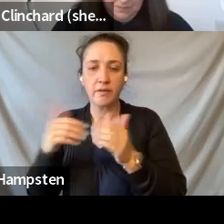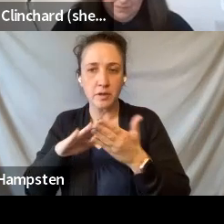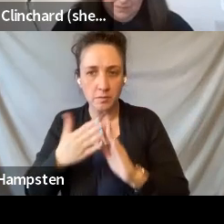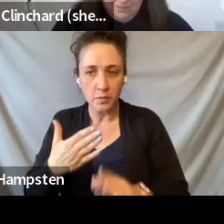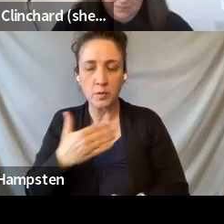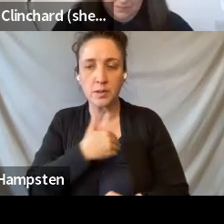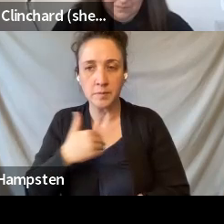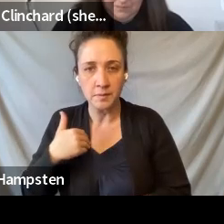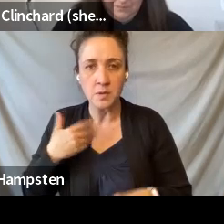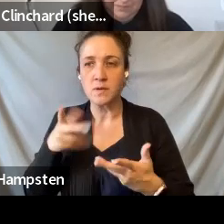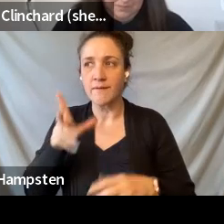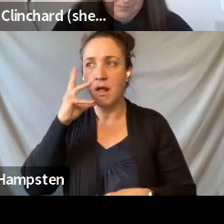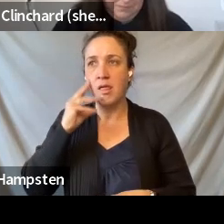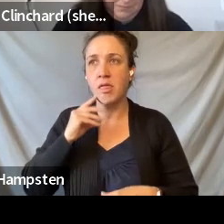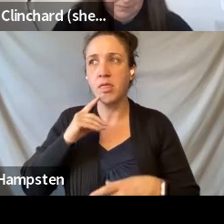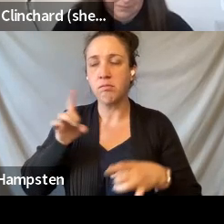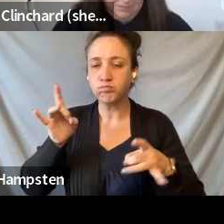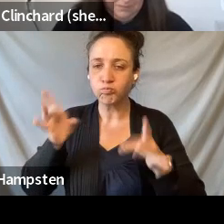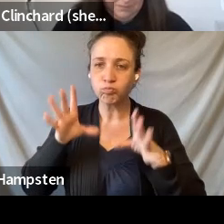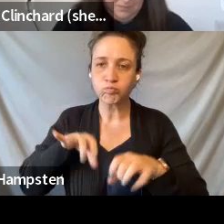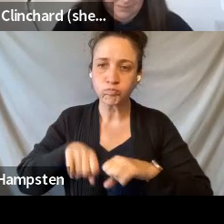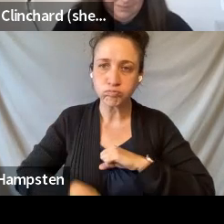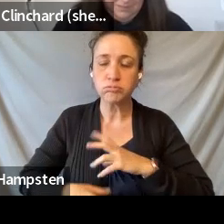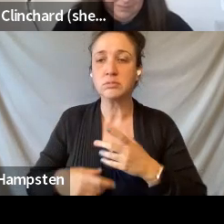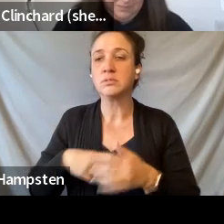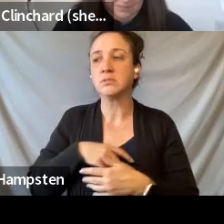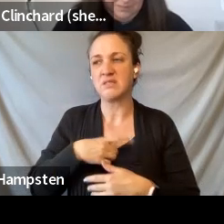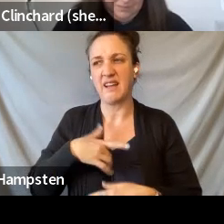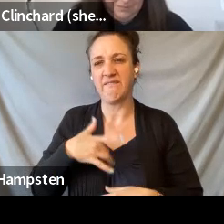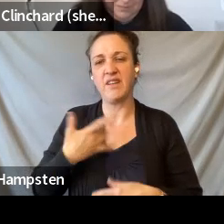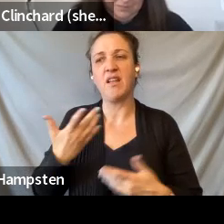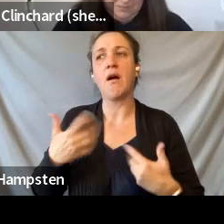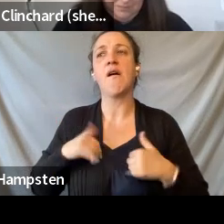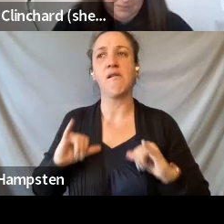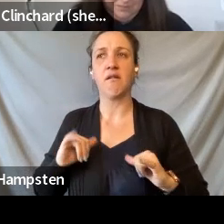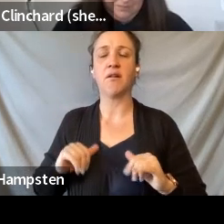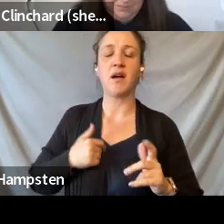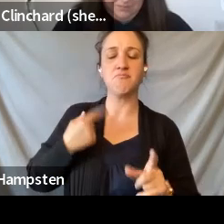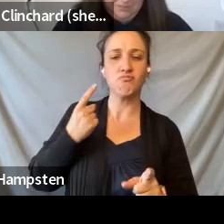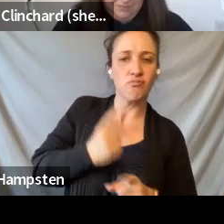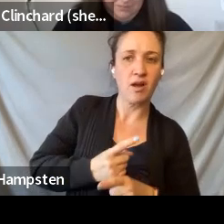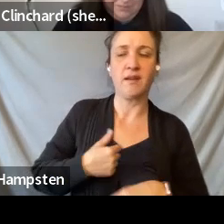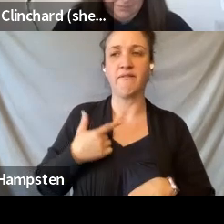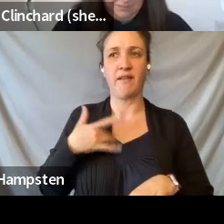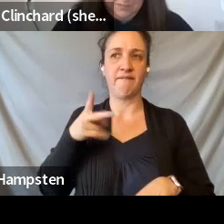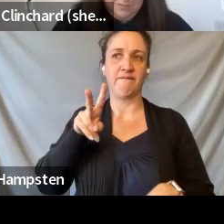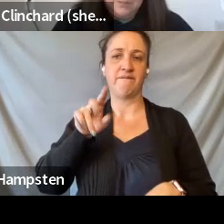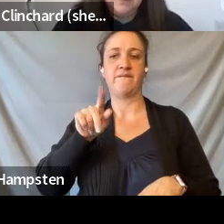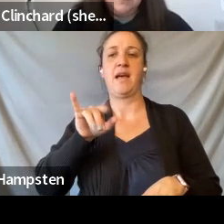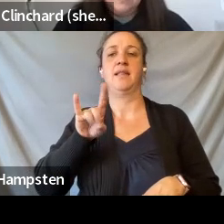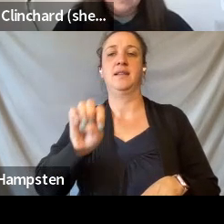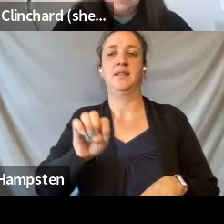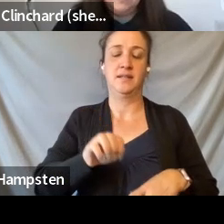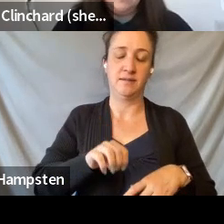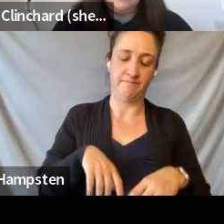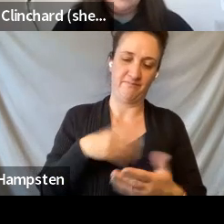the ringer, and I feel validated. And I think what I loved most about